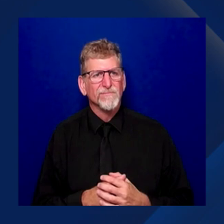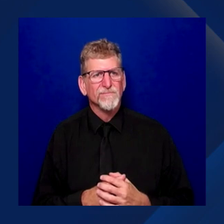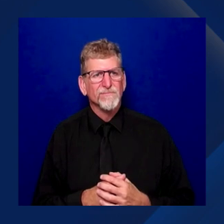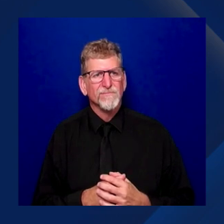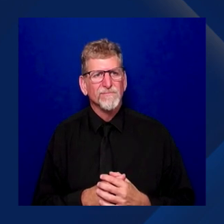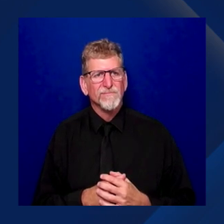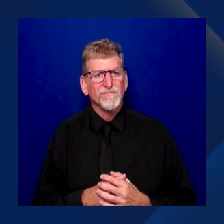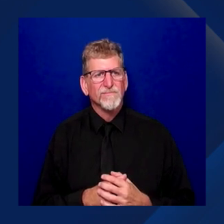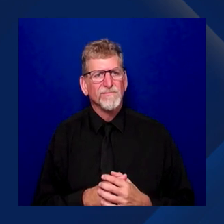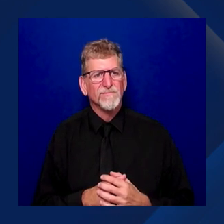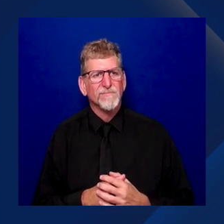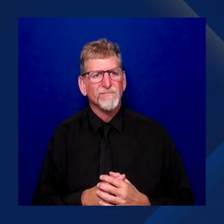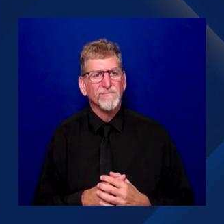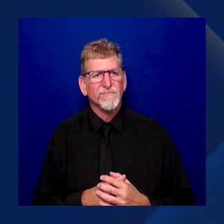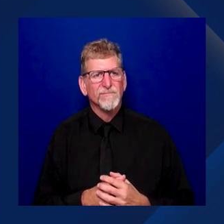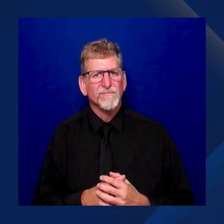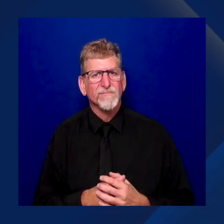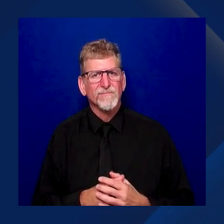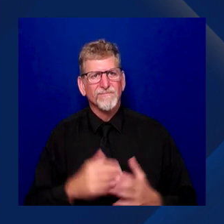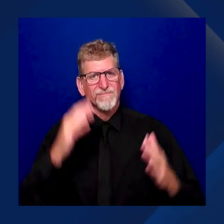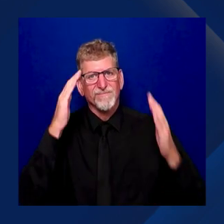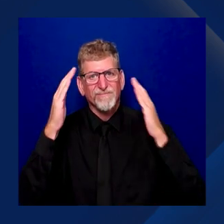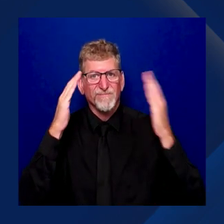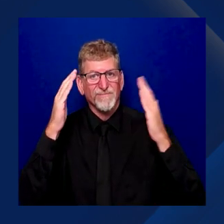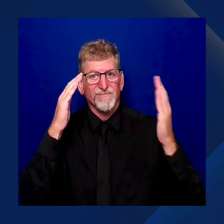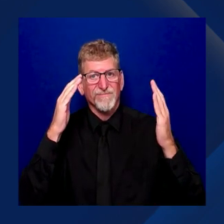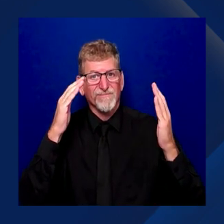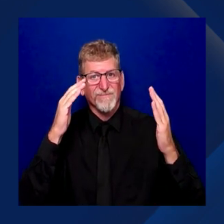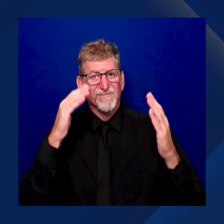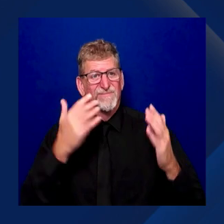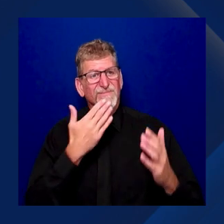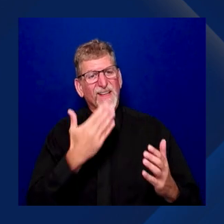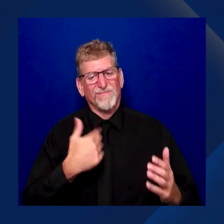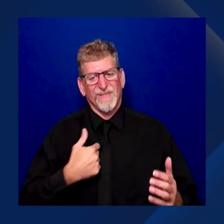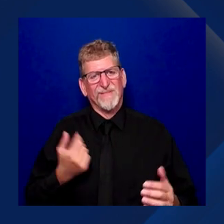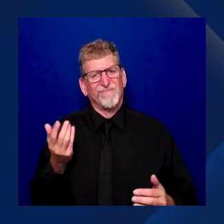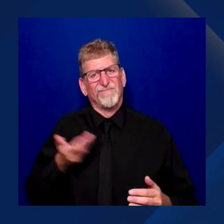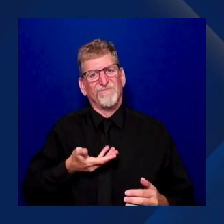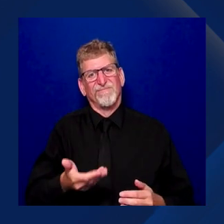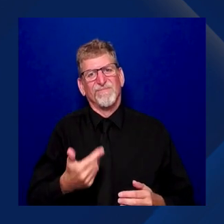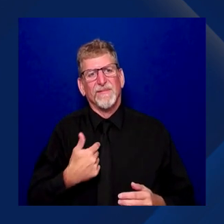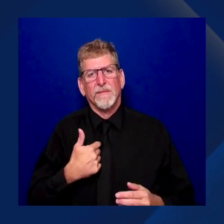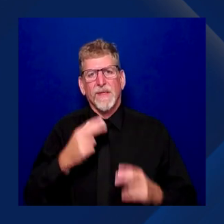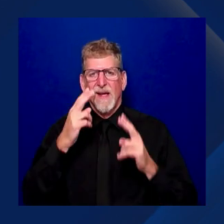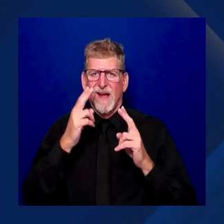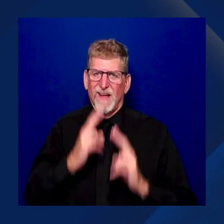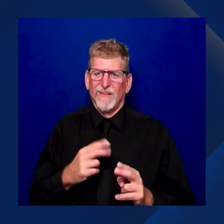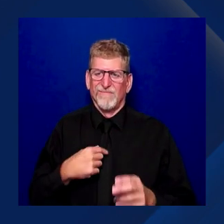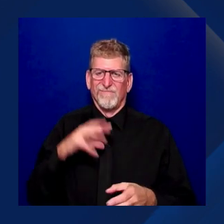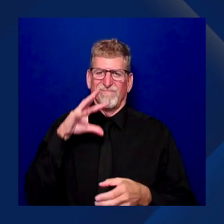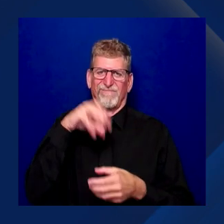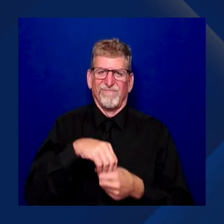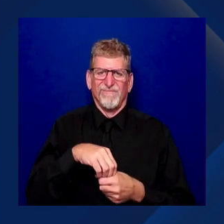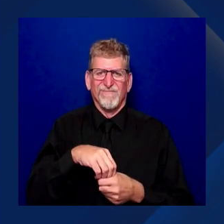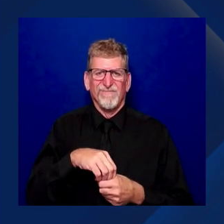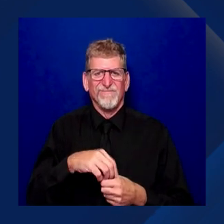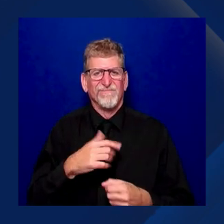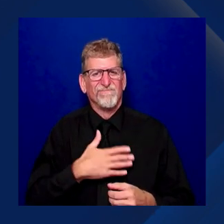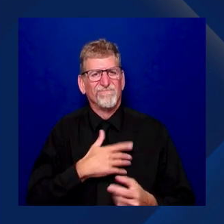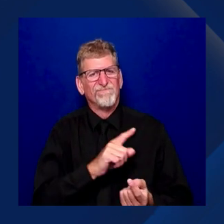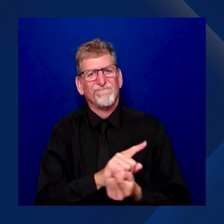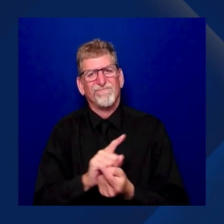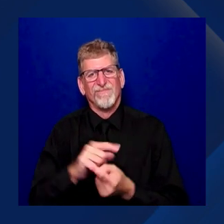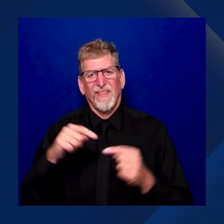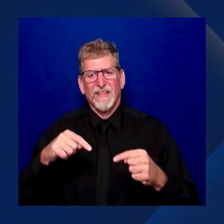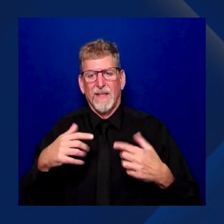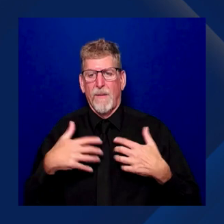Hello, everybody. Thank you for having me here today. It's an honor to be joining each and every one of you for this Maternal Health Day of